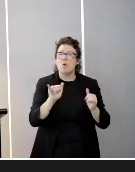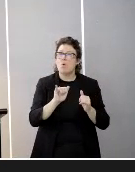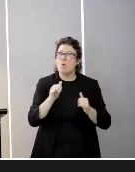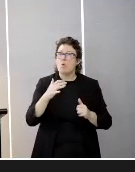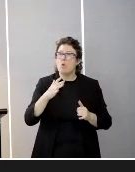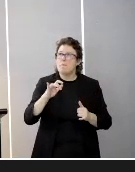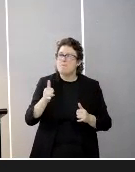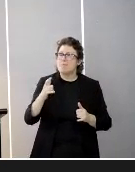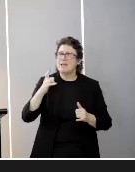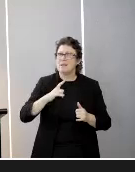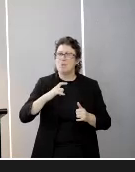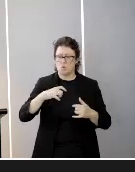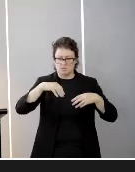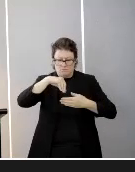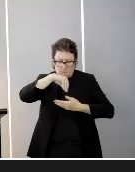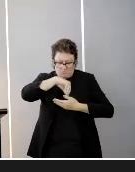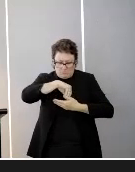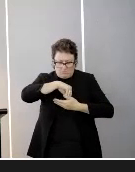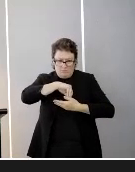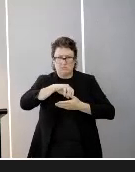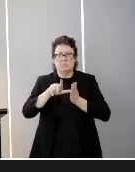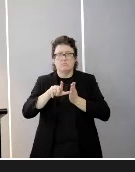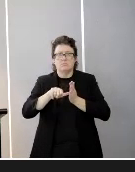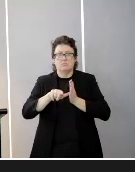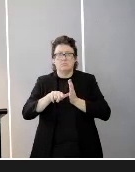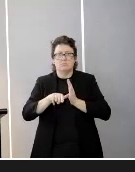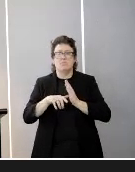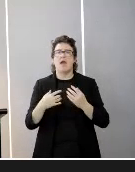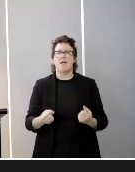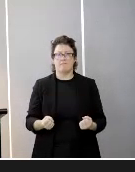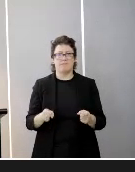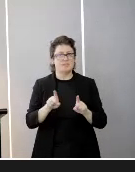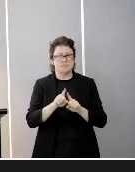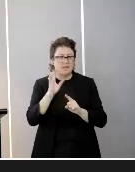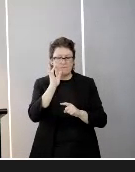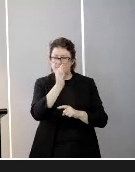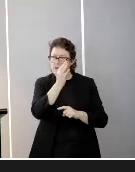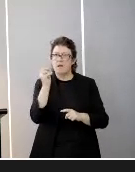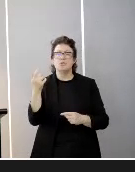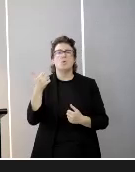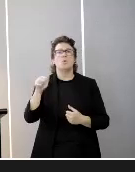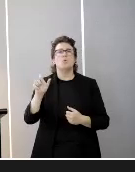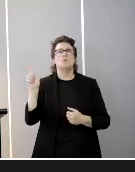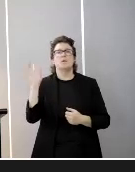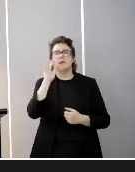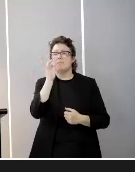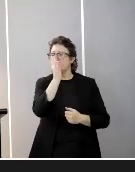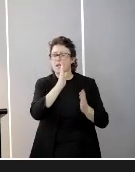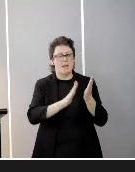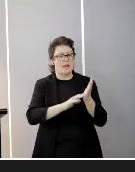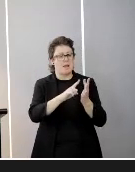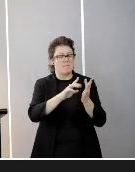maybe generated by a clock that was inside of the organism. So he used this plant called a